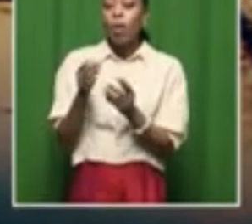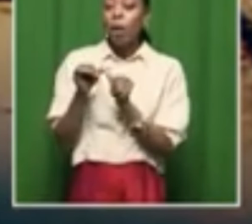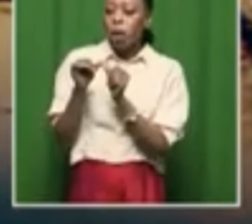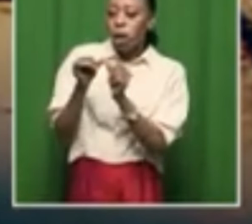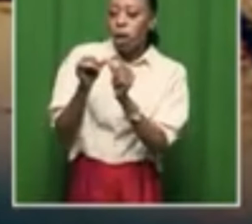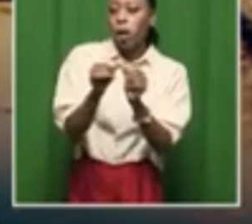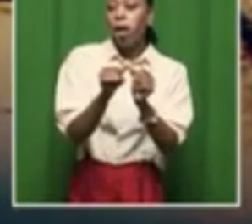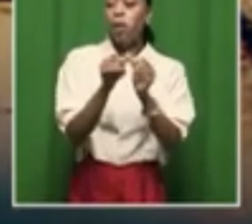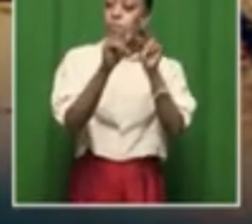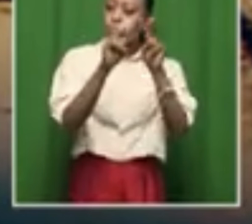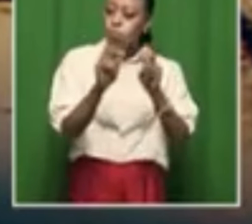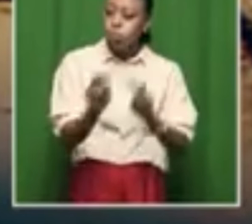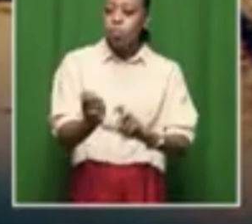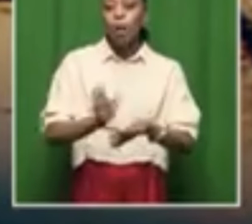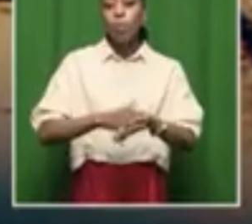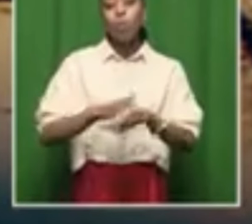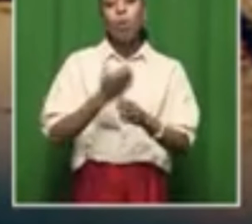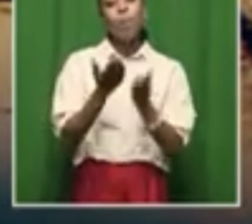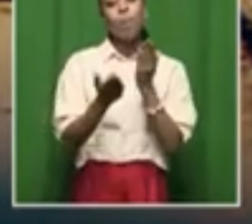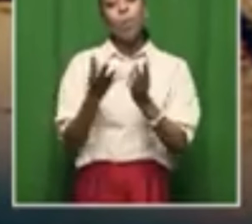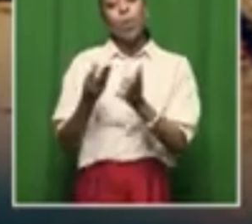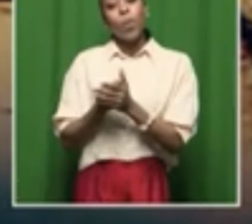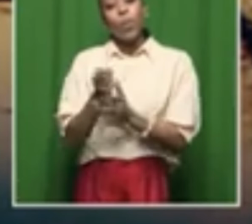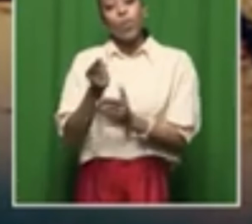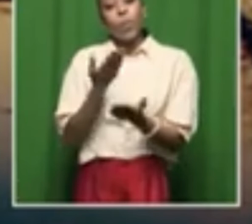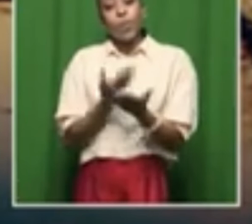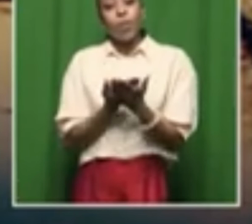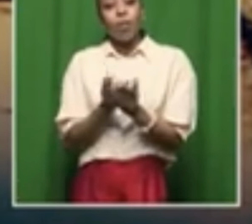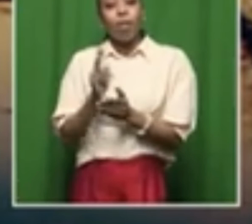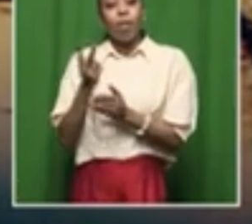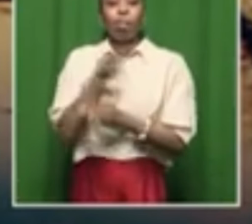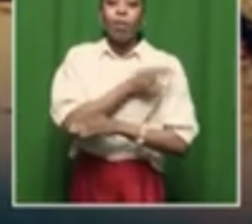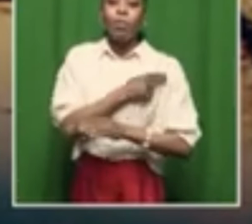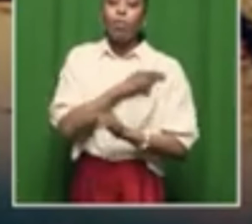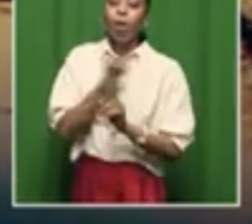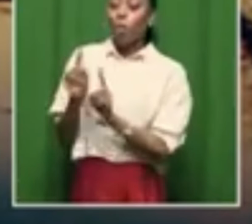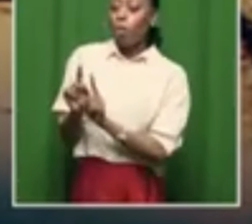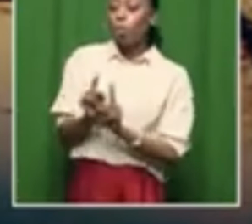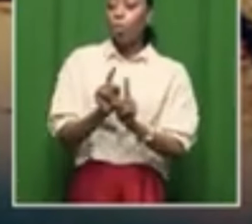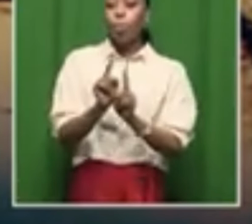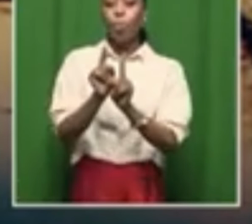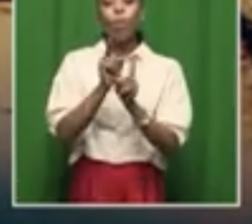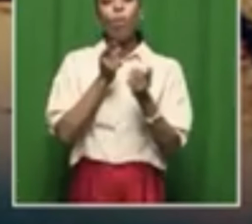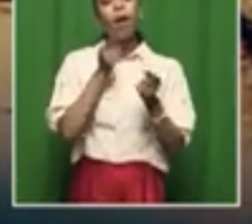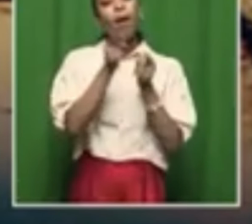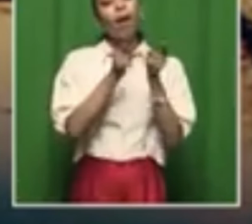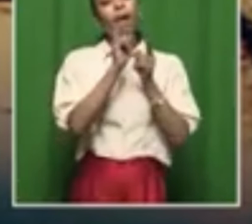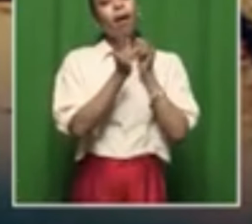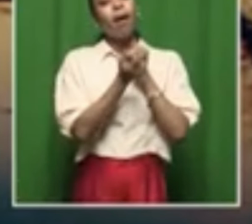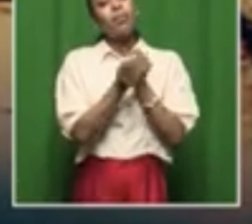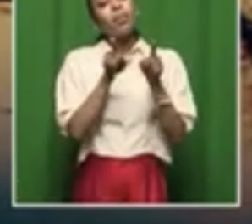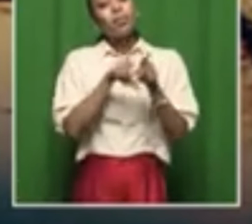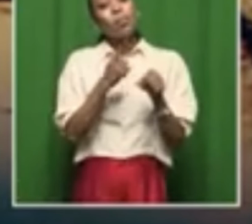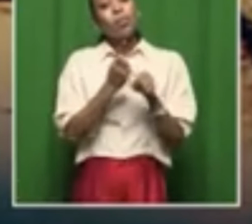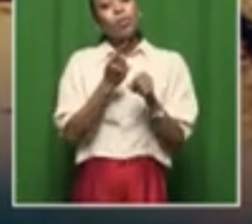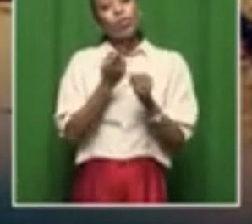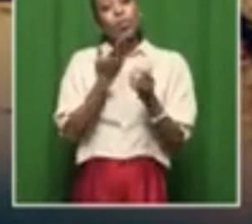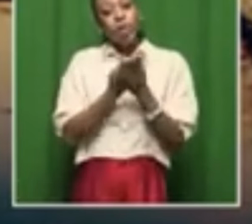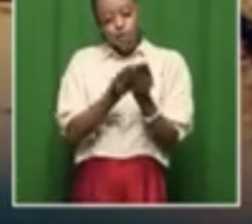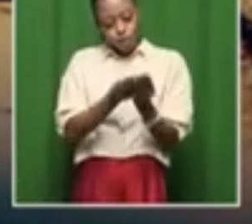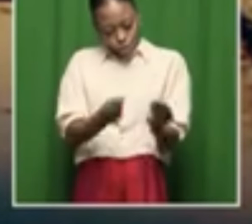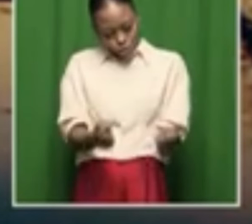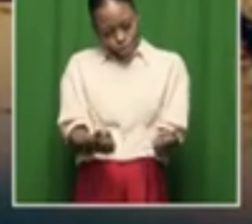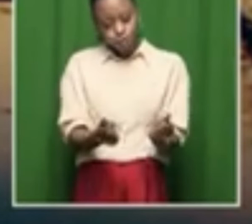we investigate more, and perhaps we can go with you into one of these hospitals where all these allegations lie, and we can get to the bottom of this.